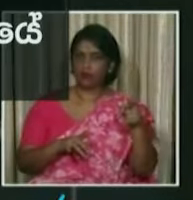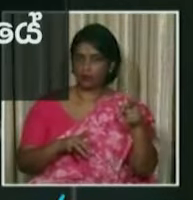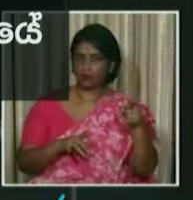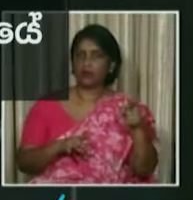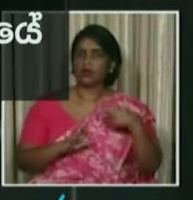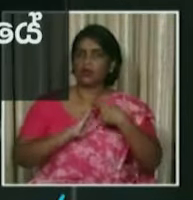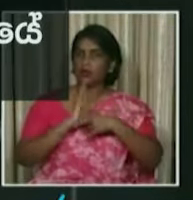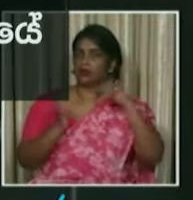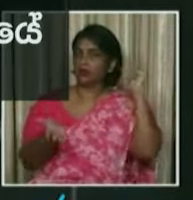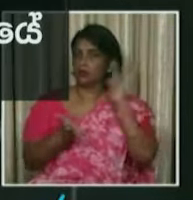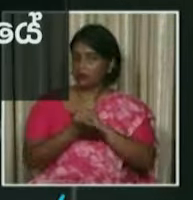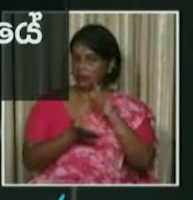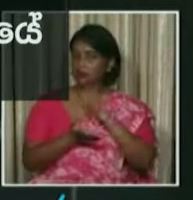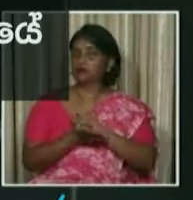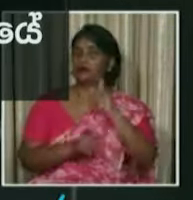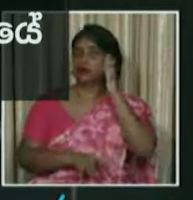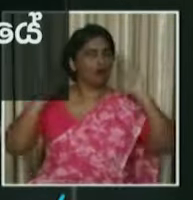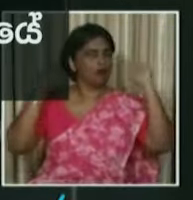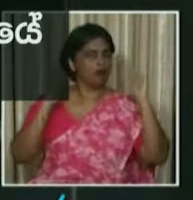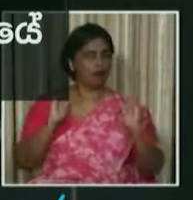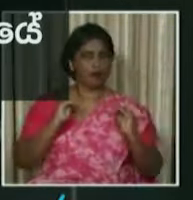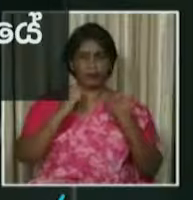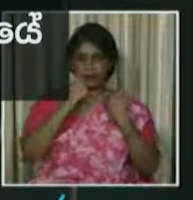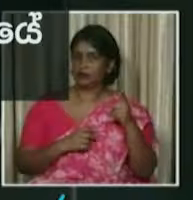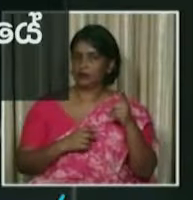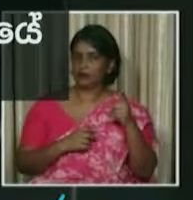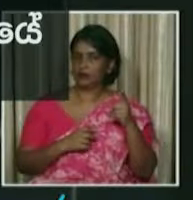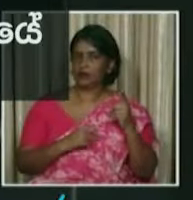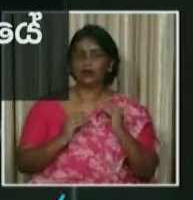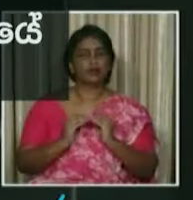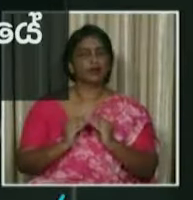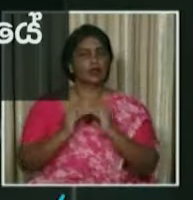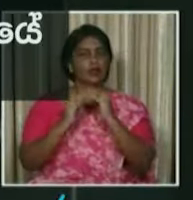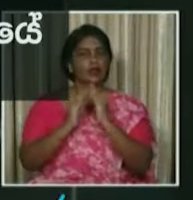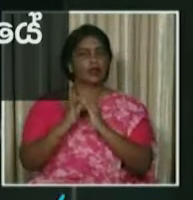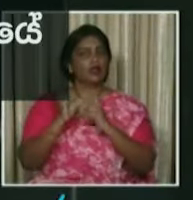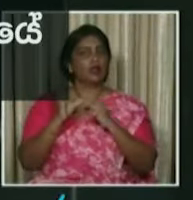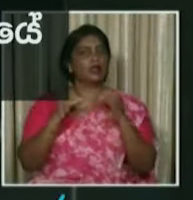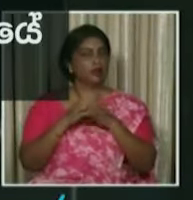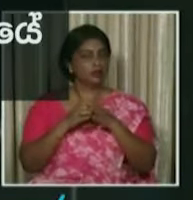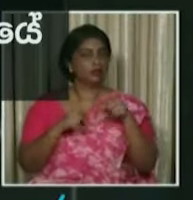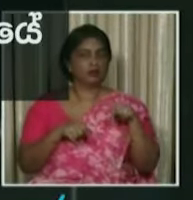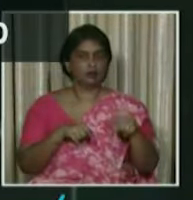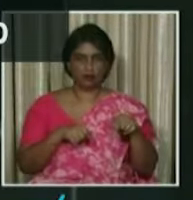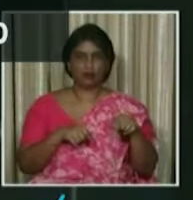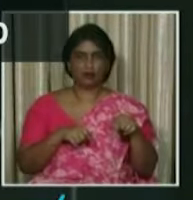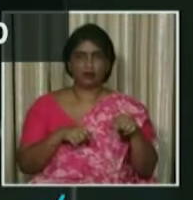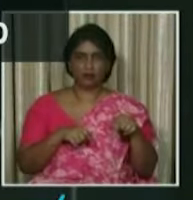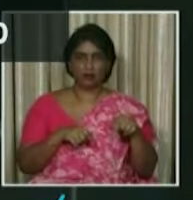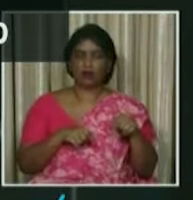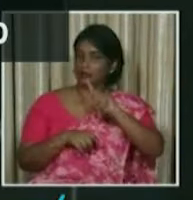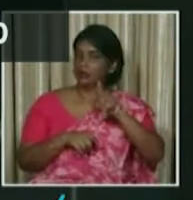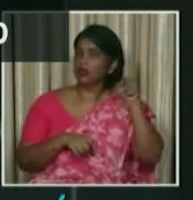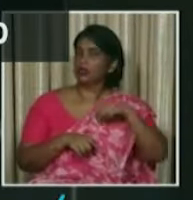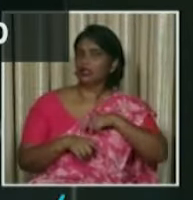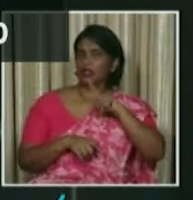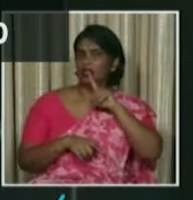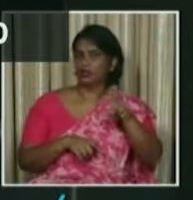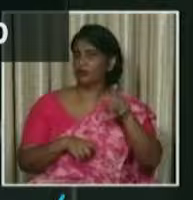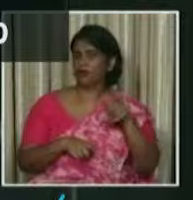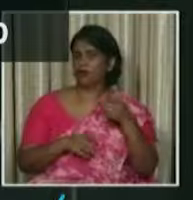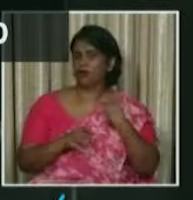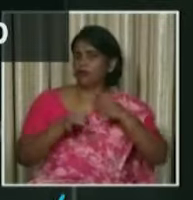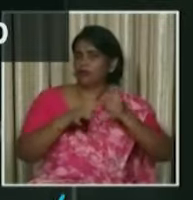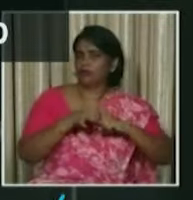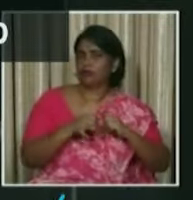Sri Lanka Tourism Development Authority's Director General and I showed him the graph and the details and he agreed before the